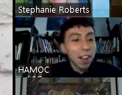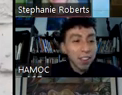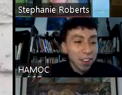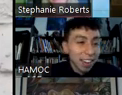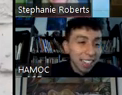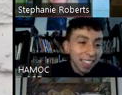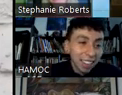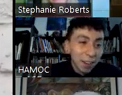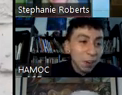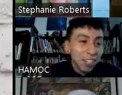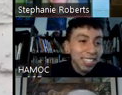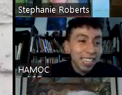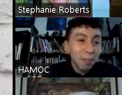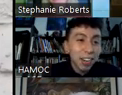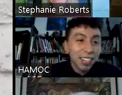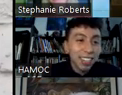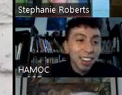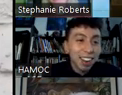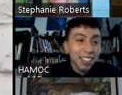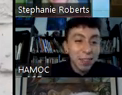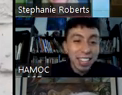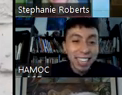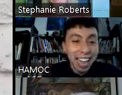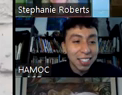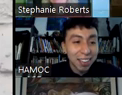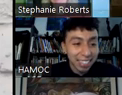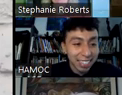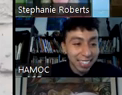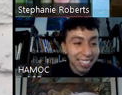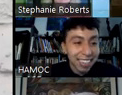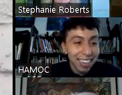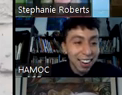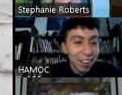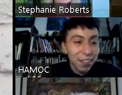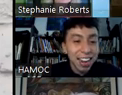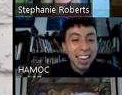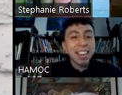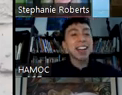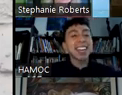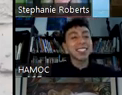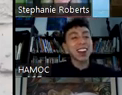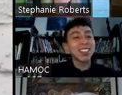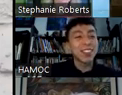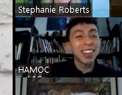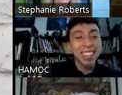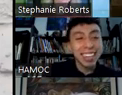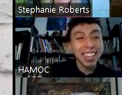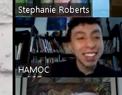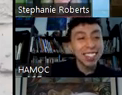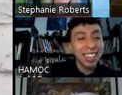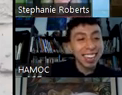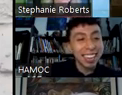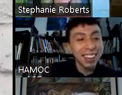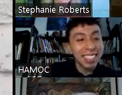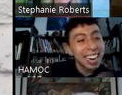And I love how, you know, again, the emotions and expressions on some of these cats' faces. Mm-hmm. I keep on getting drawn to the one